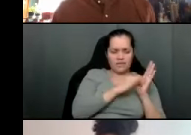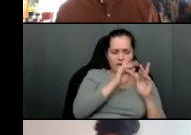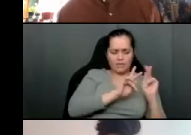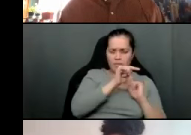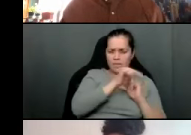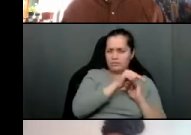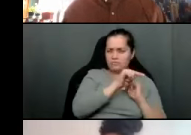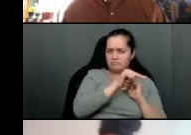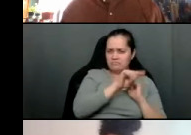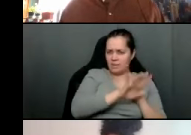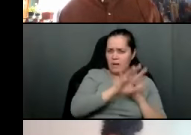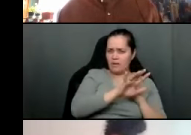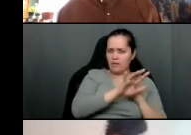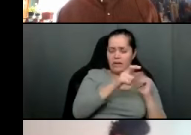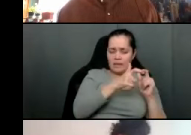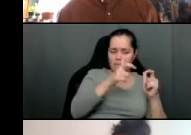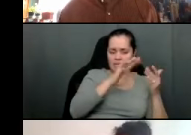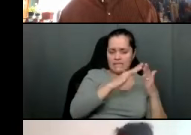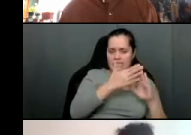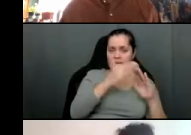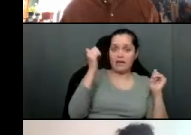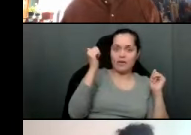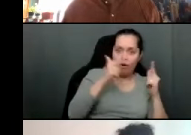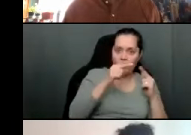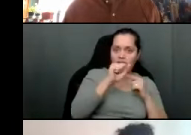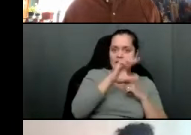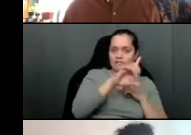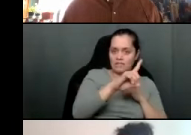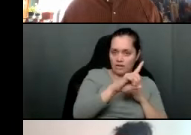people, the biggest city in all of South Dakota,